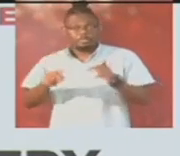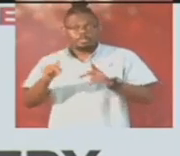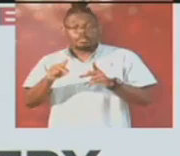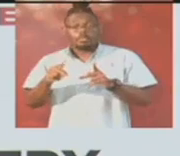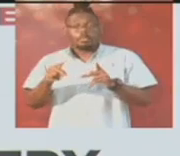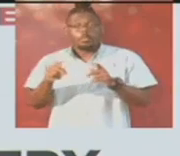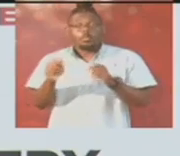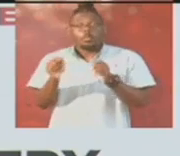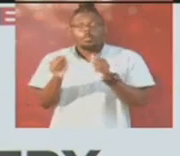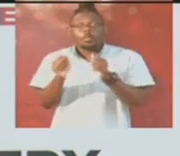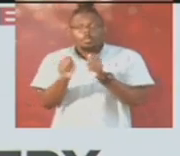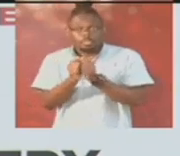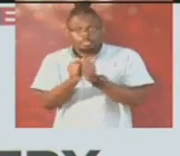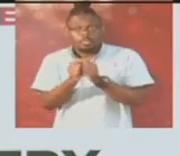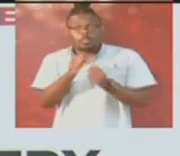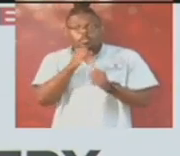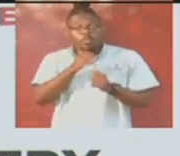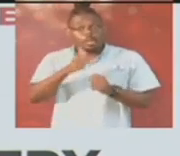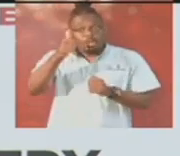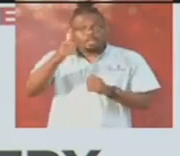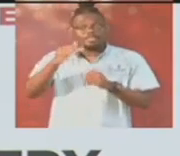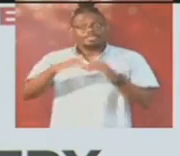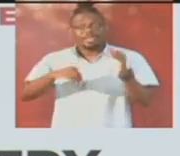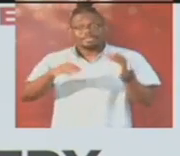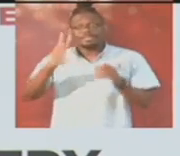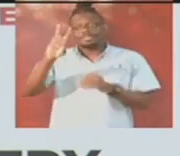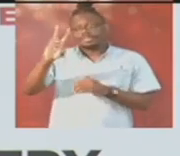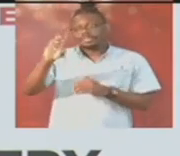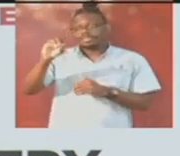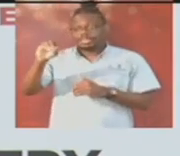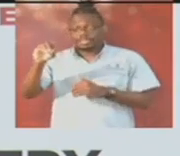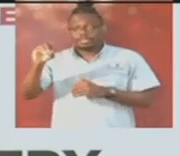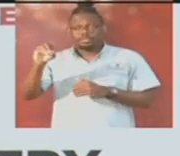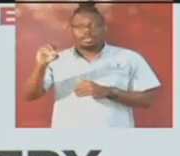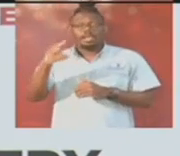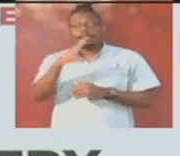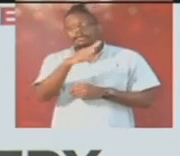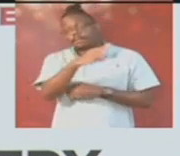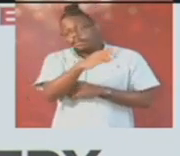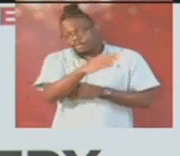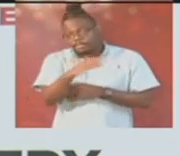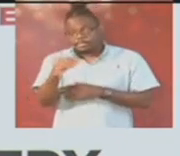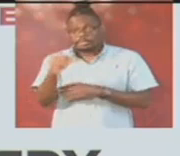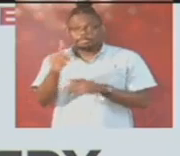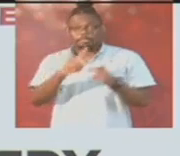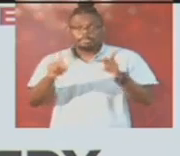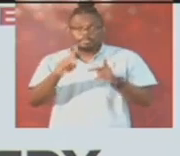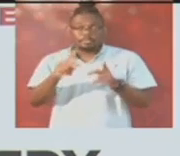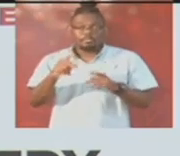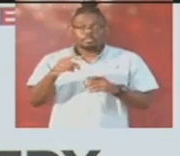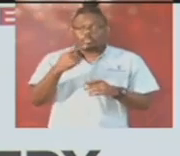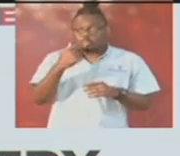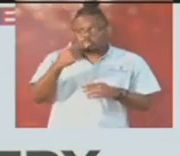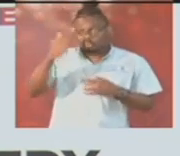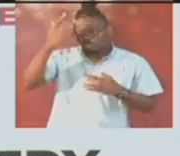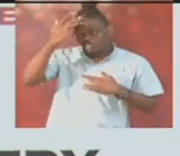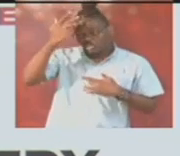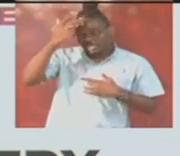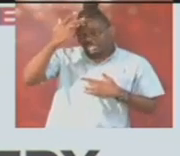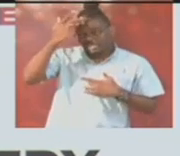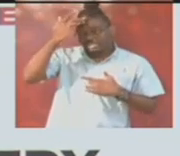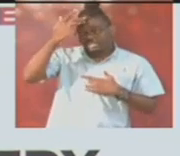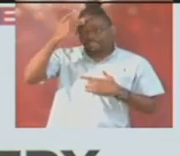over 60 out of the 41,000, which is a pretty good uptake, for which I am grateful. Thank you very much,